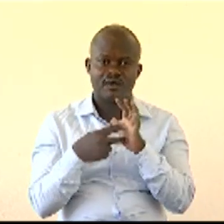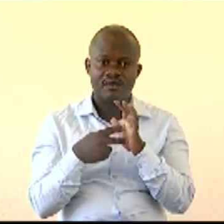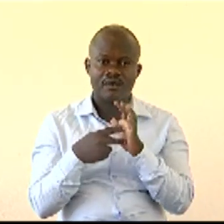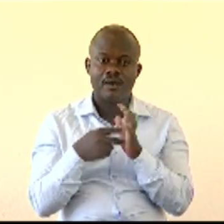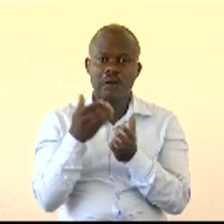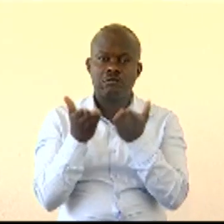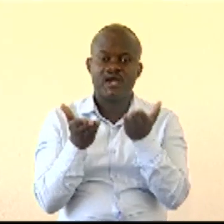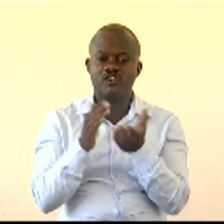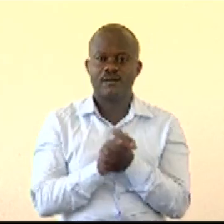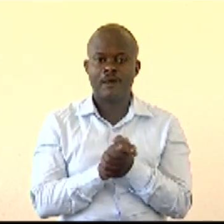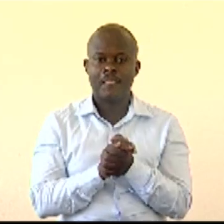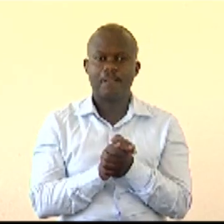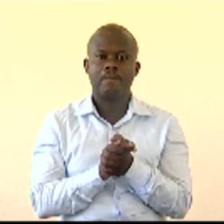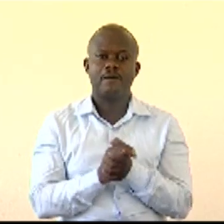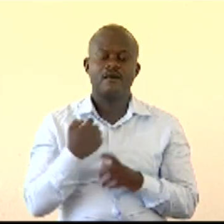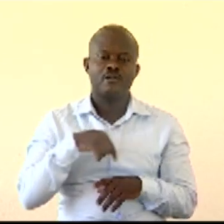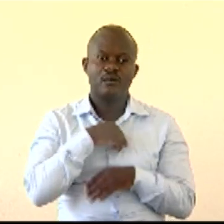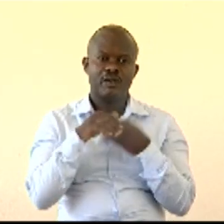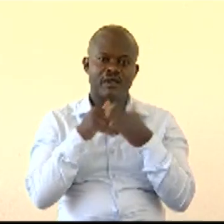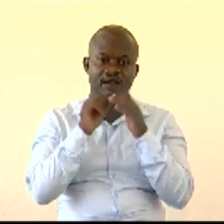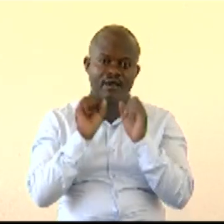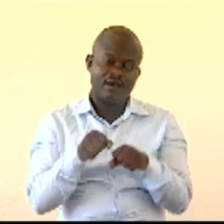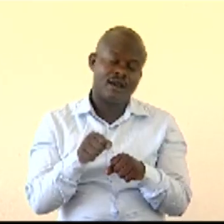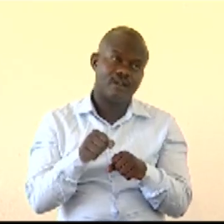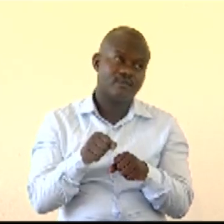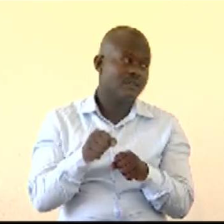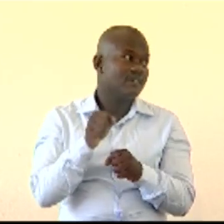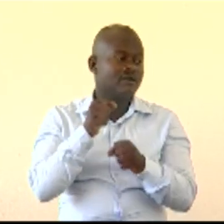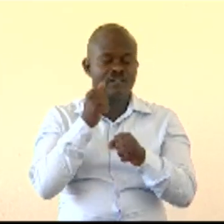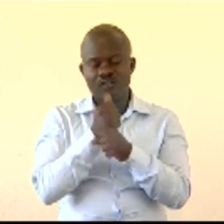measure. We can carry out some measurements,